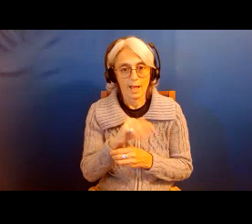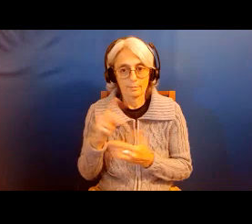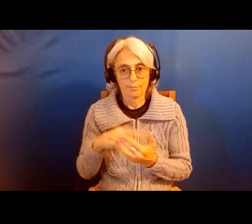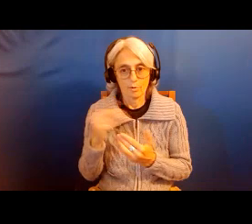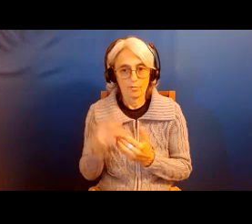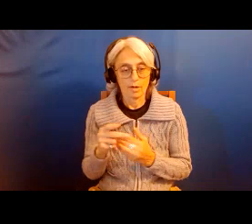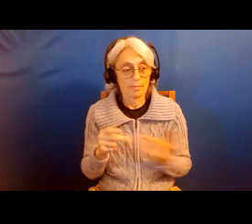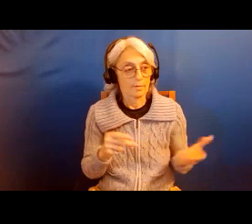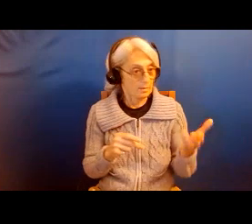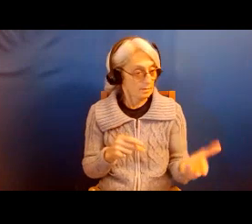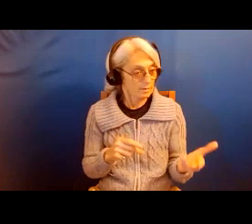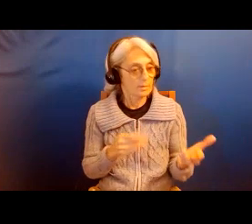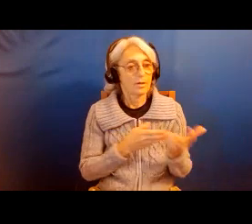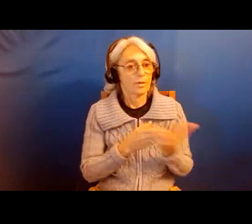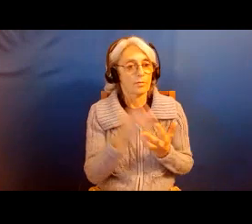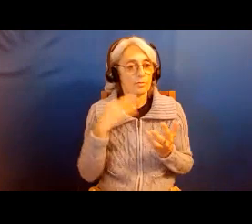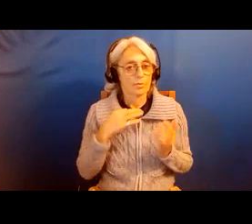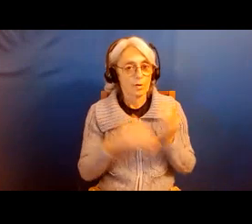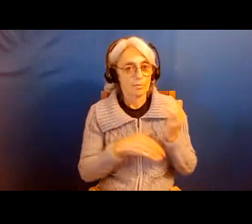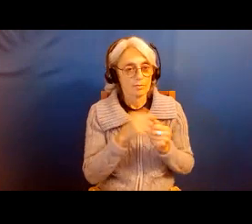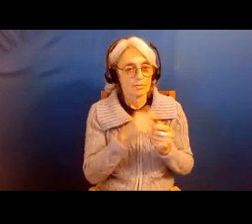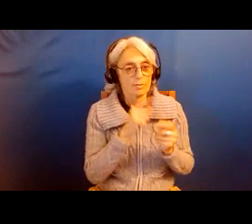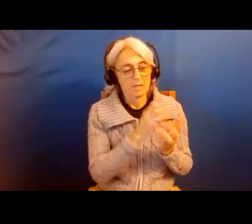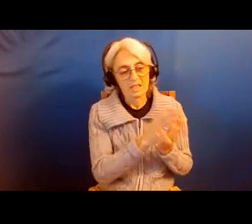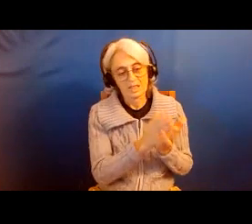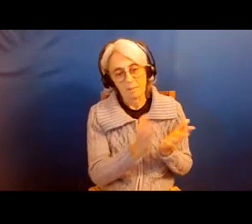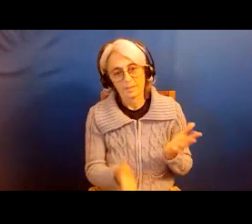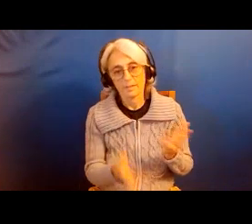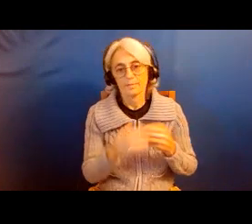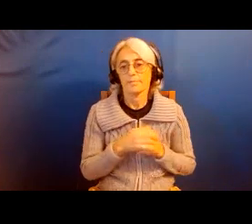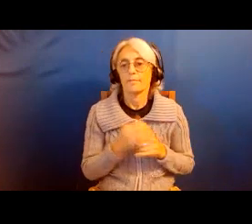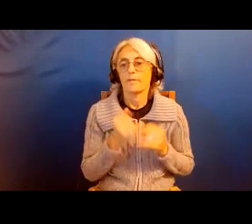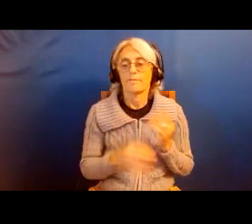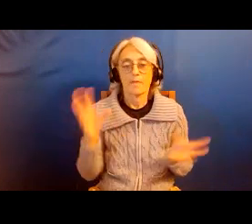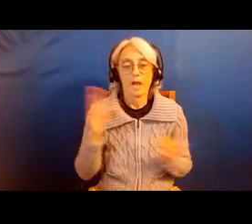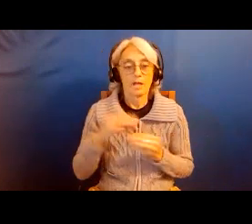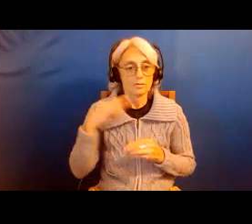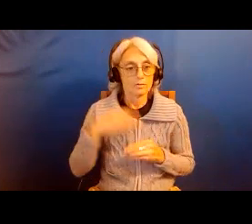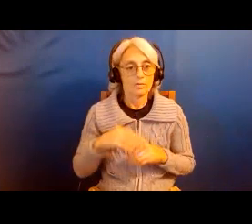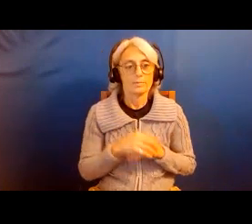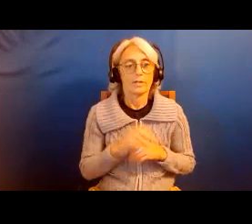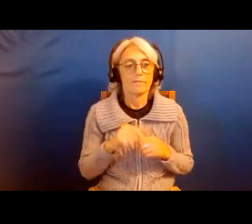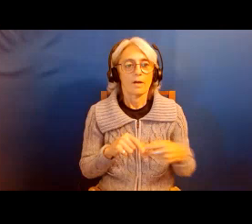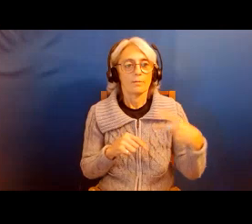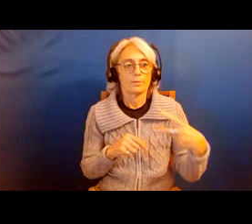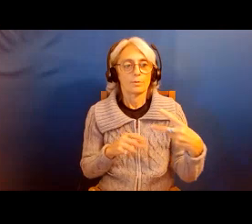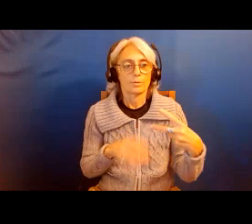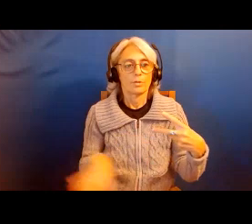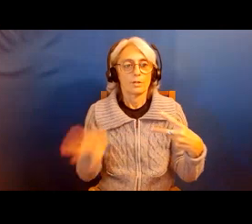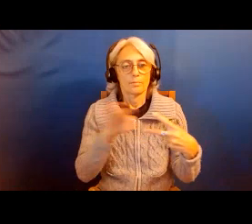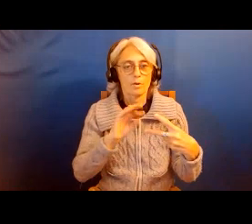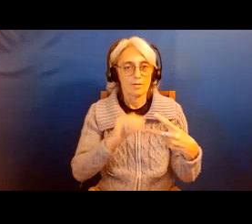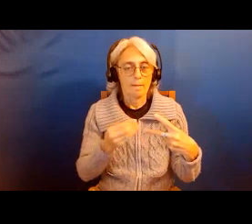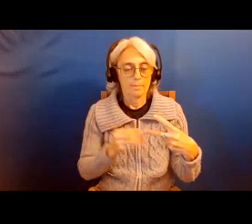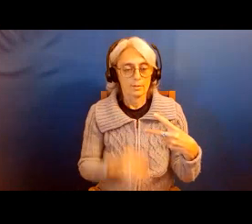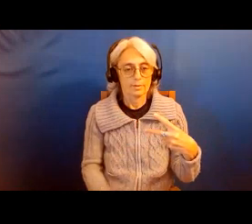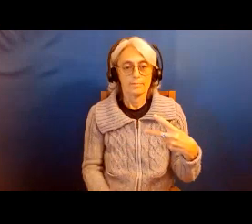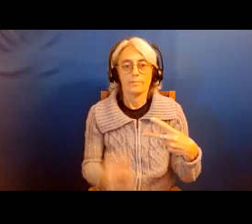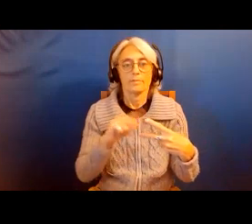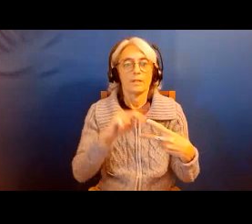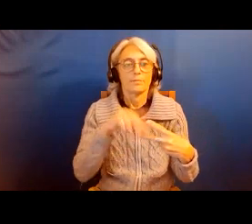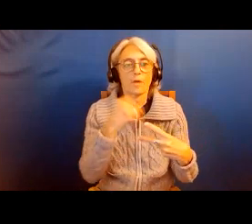a multi-step scoring process. Its final score will be based on two main numerical components, a project